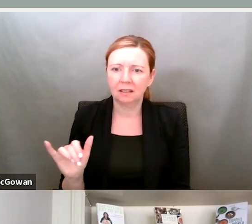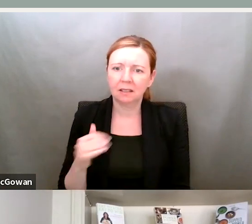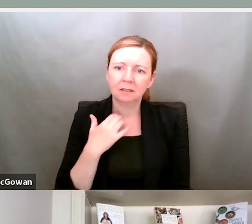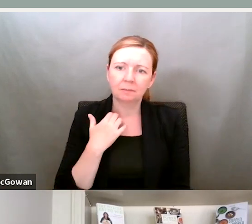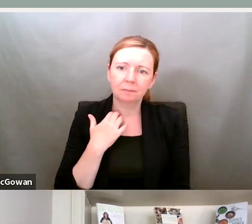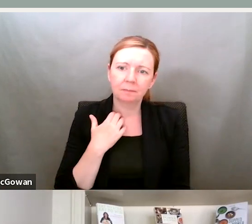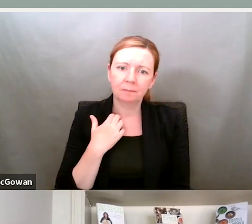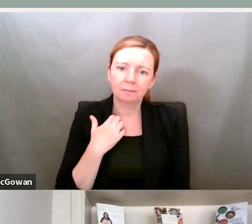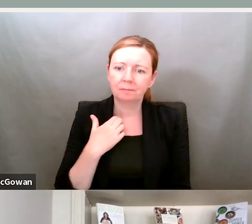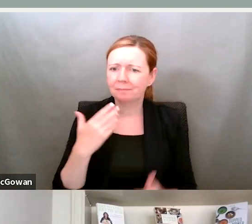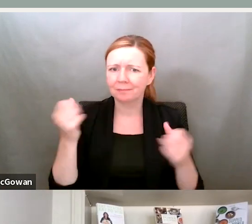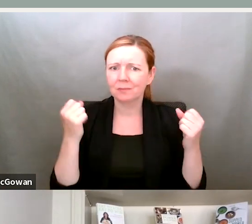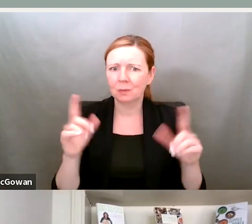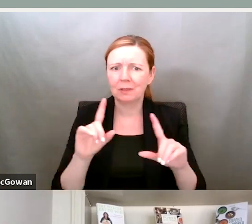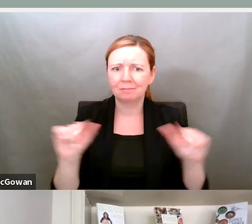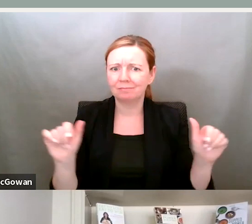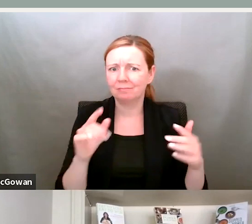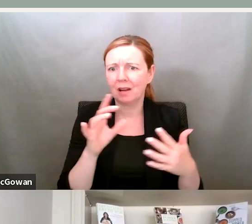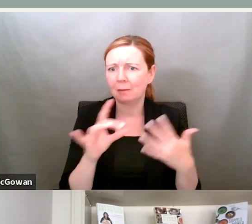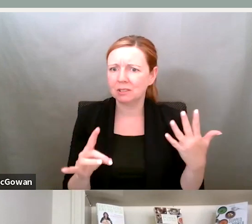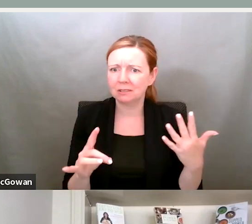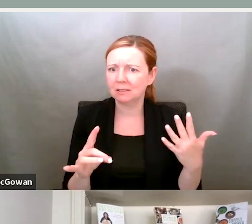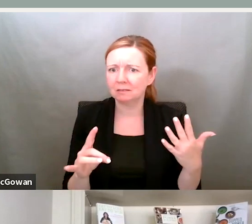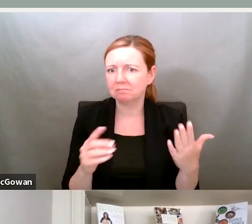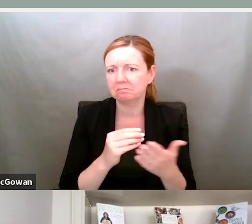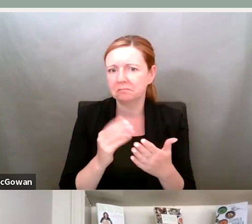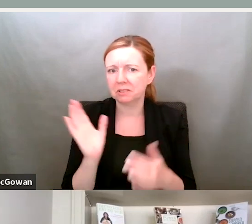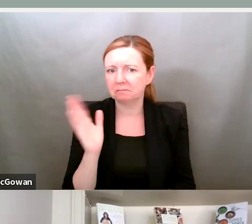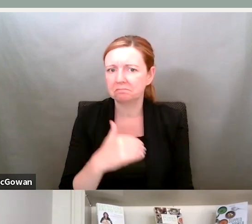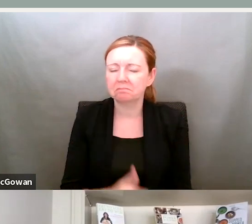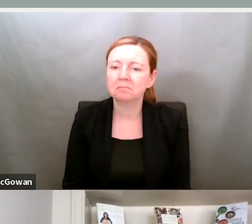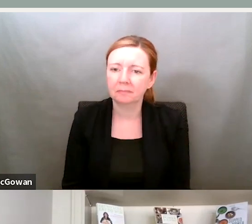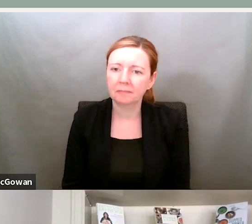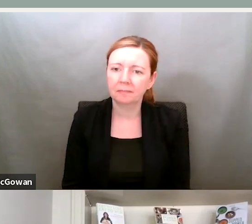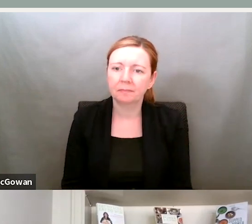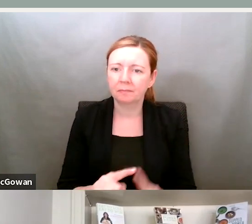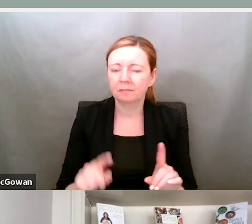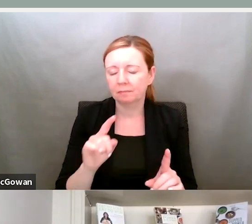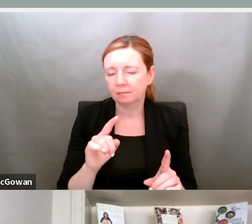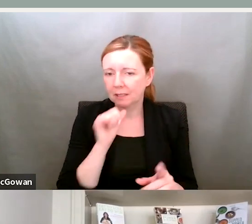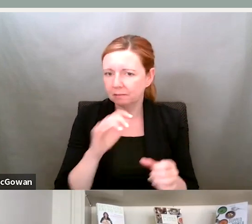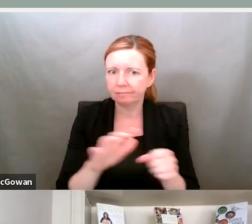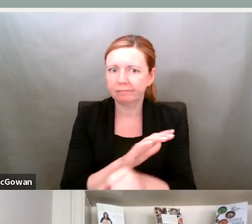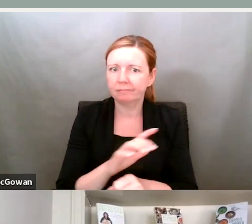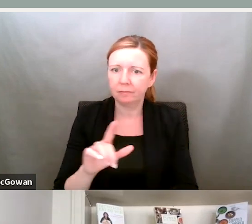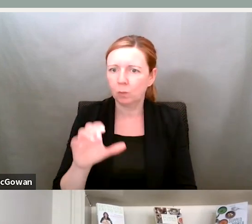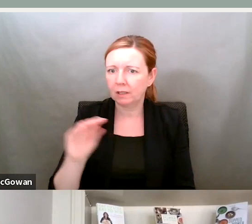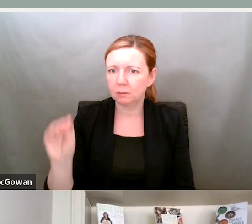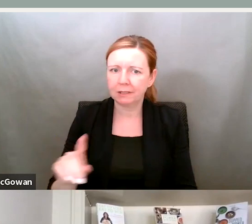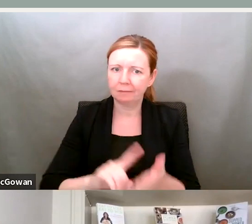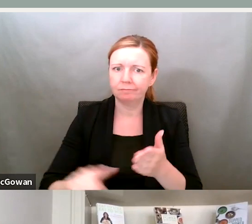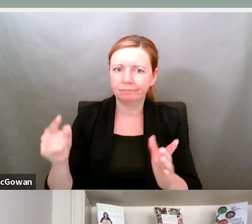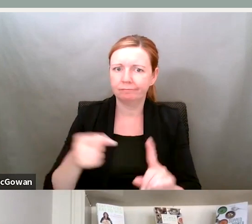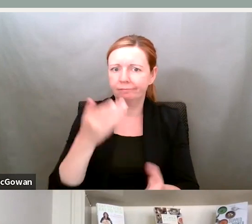it's better. There's so many other options out there. I would just bypass it. But it's not conclusive. I'm not going to say, oh, the literature